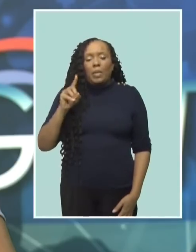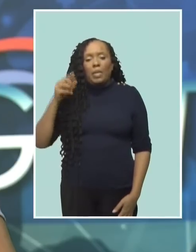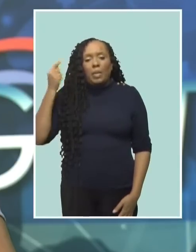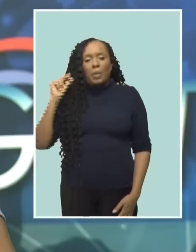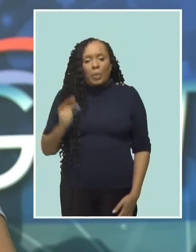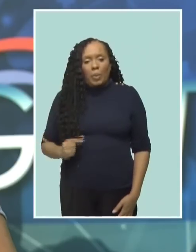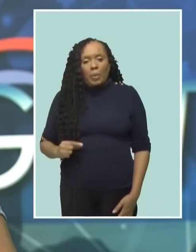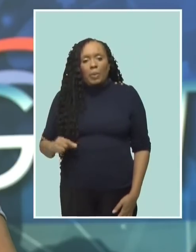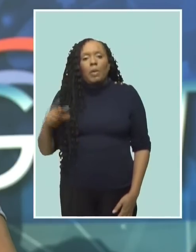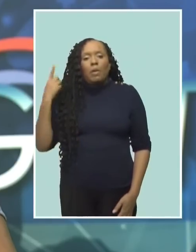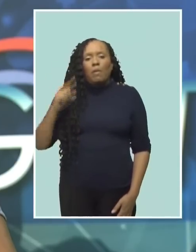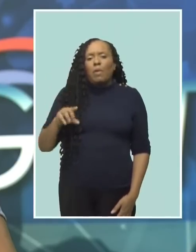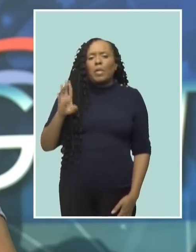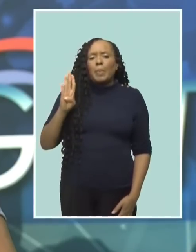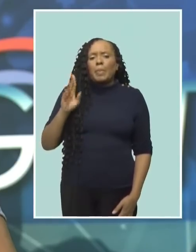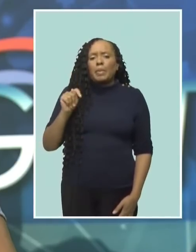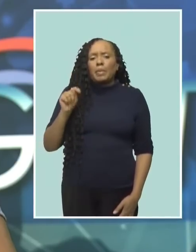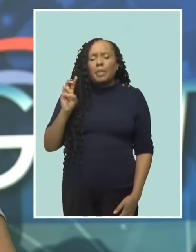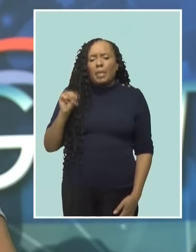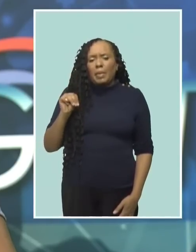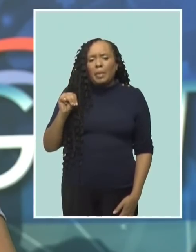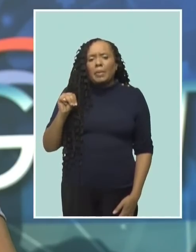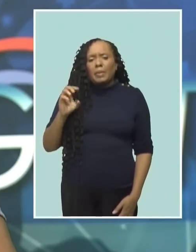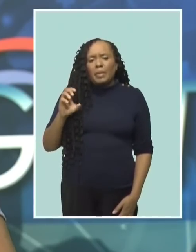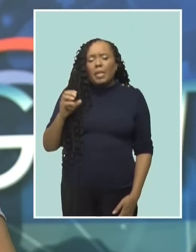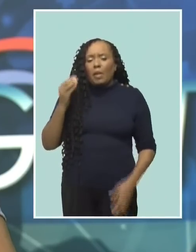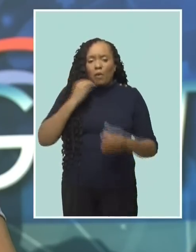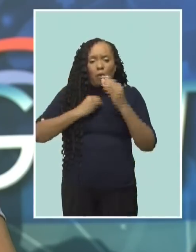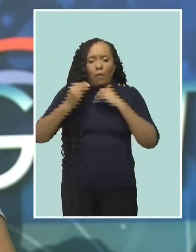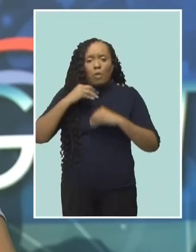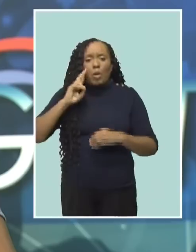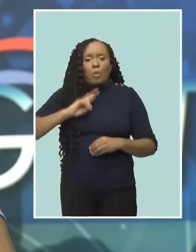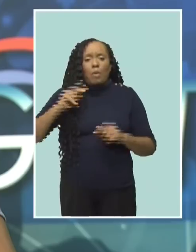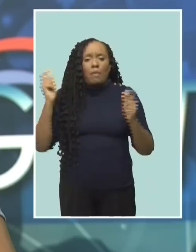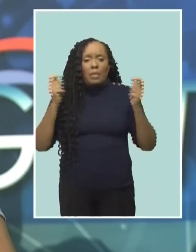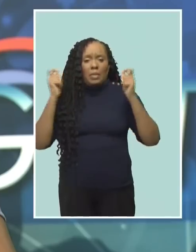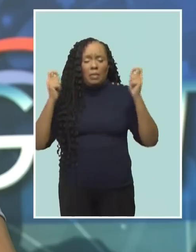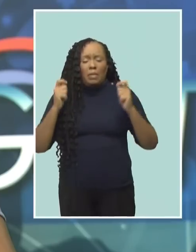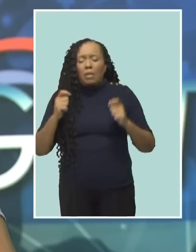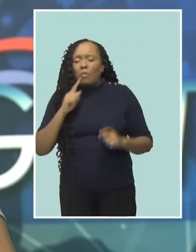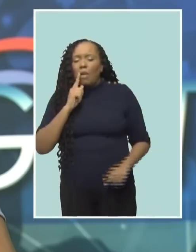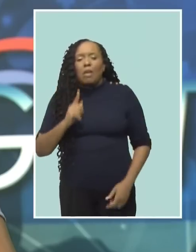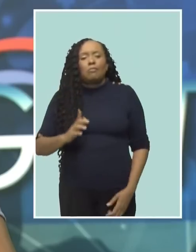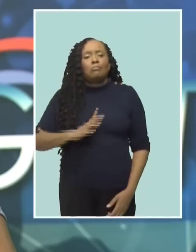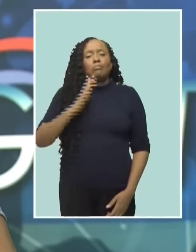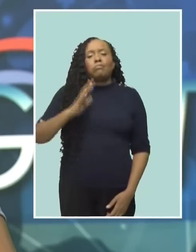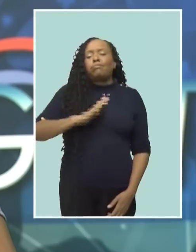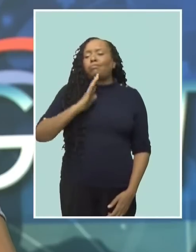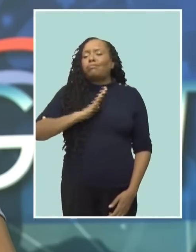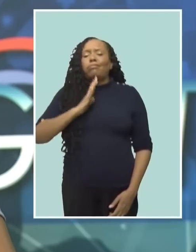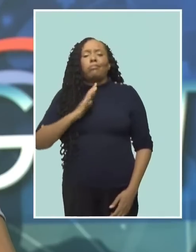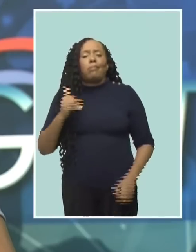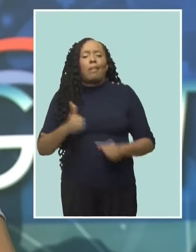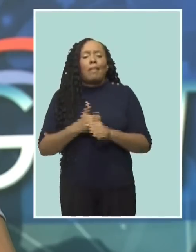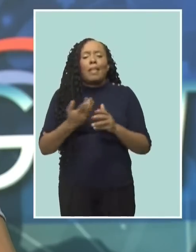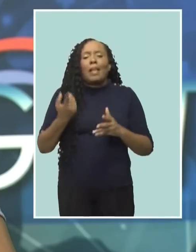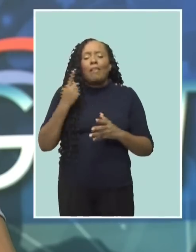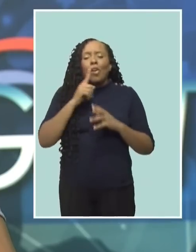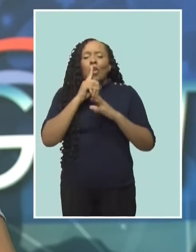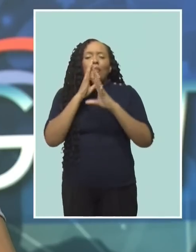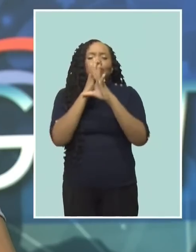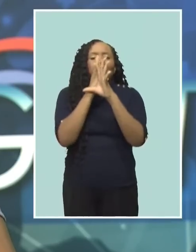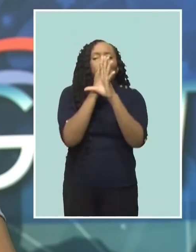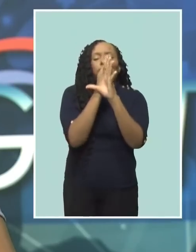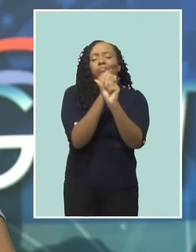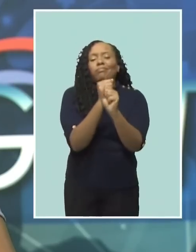Rum Festival. The creme de la creme of the top local chefs and mixologists pulled out all the stops to tantalize the taste buds